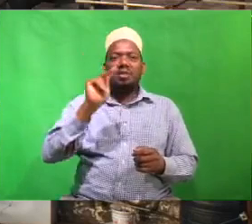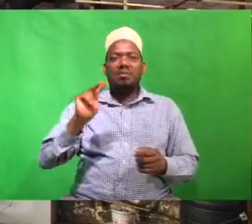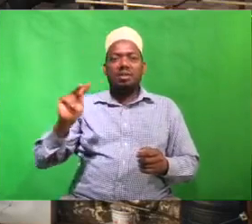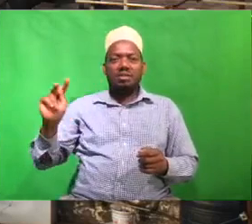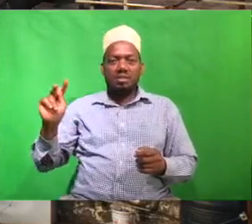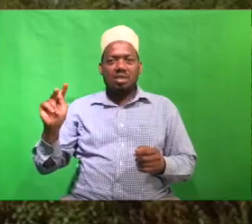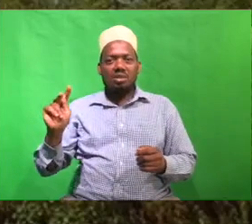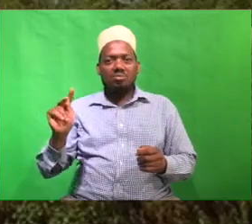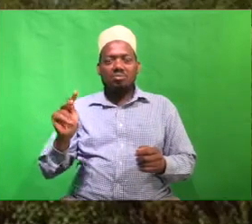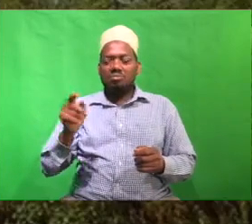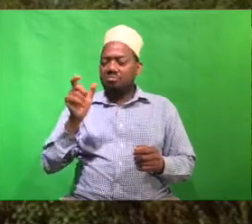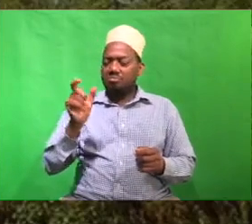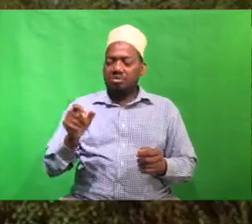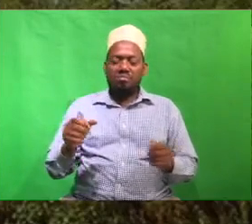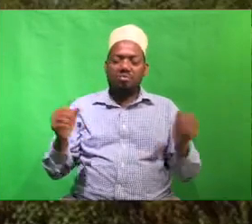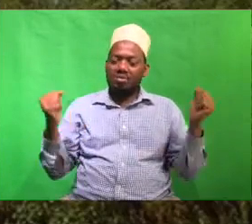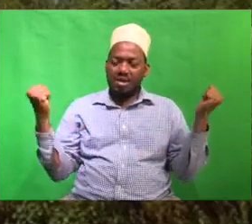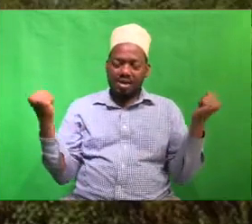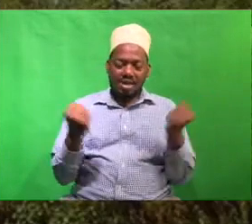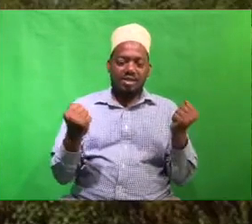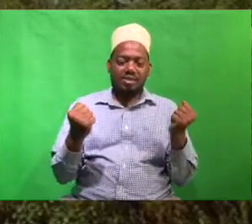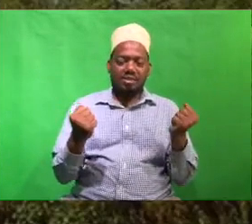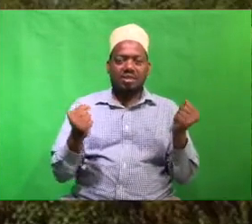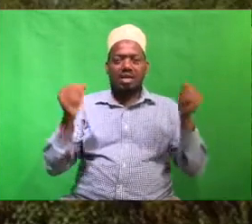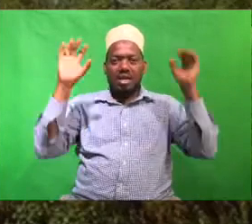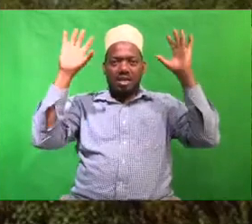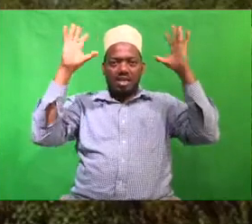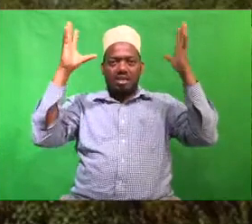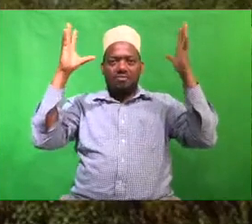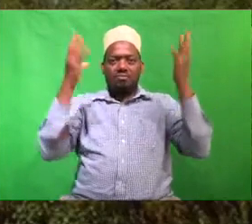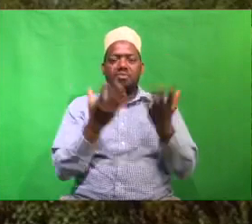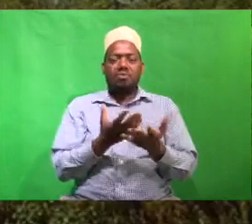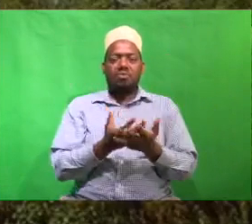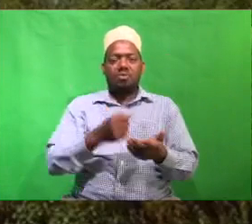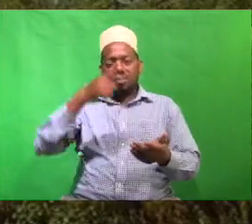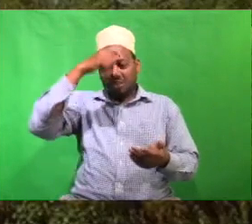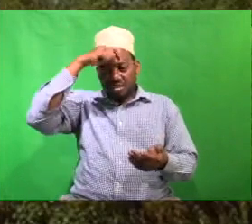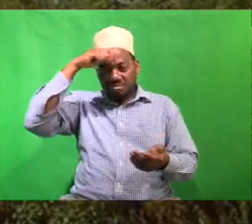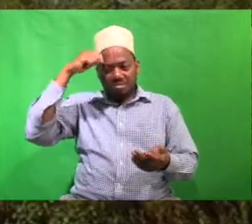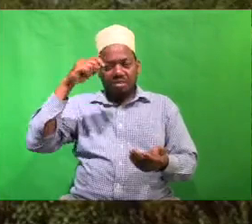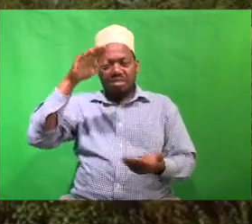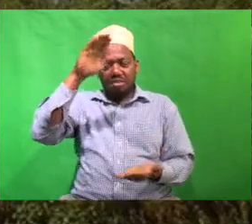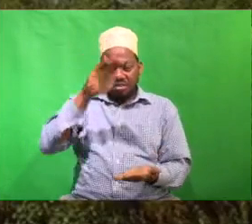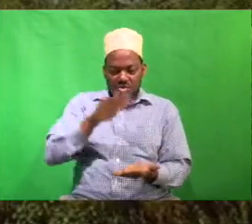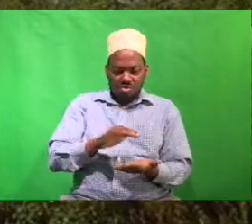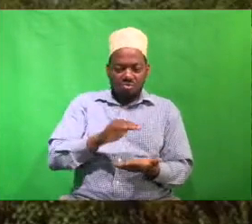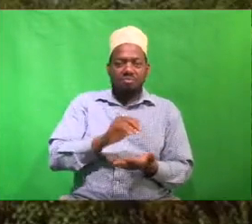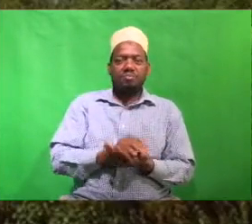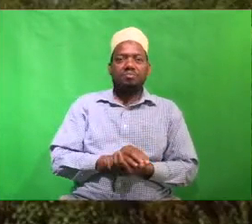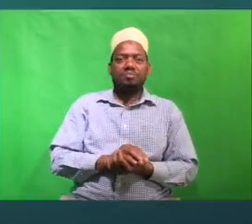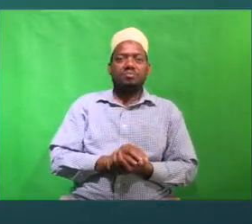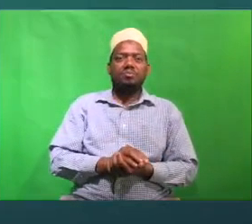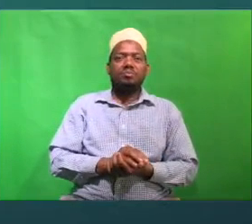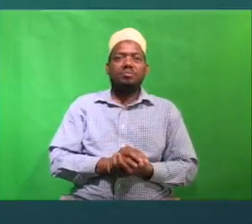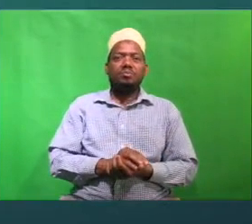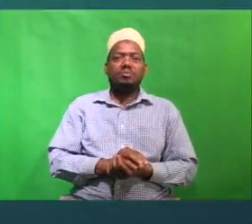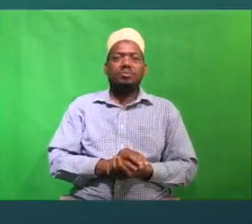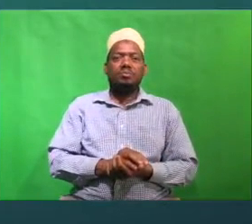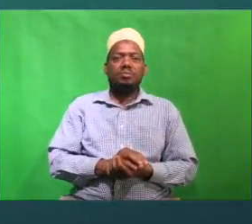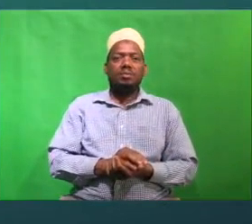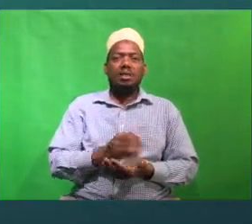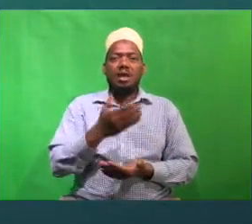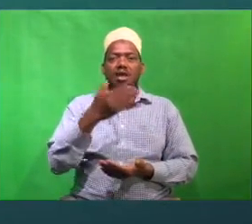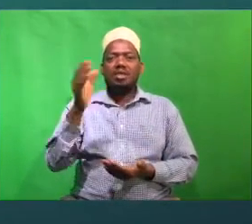there. The people cannot be live because the temperature is too lower, so can affect by cold. My dear